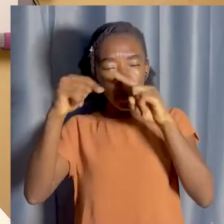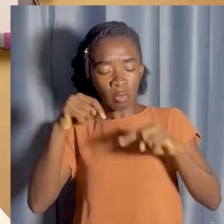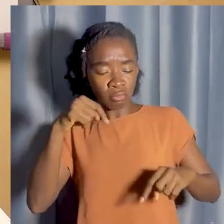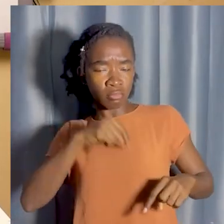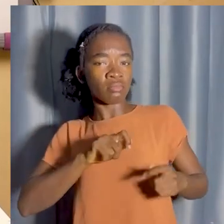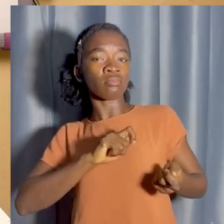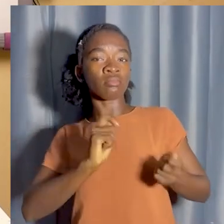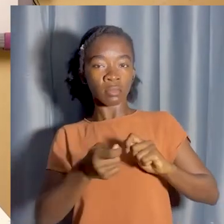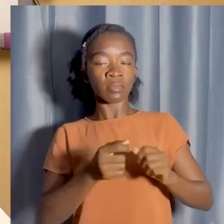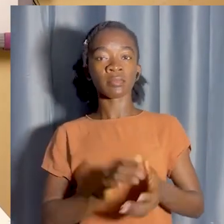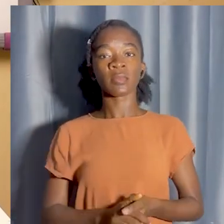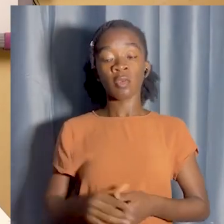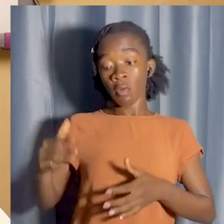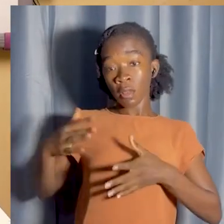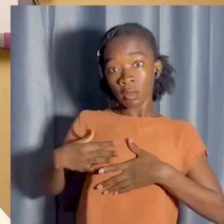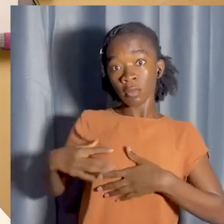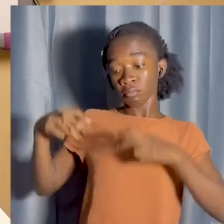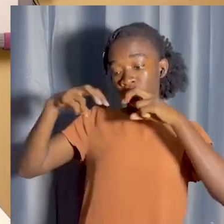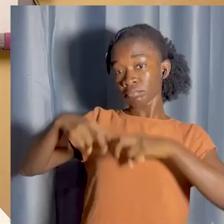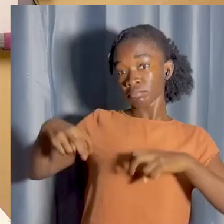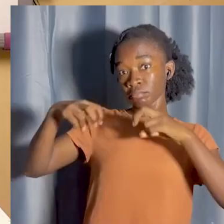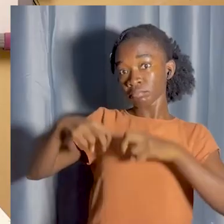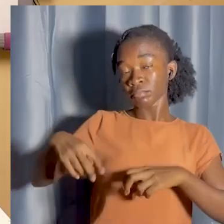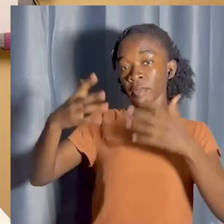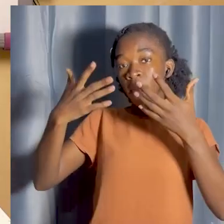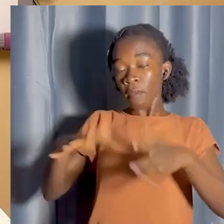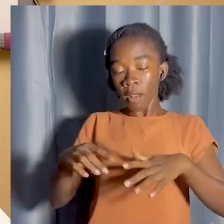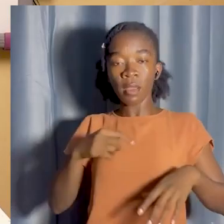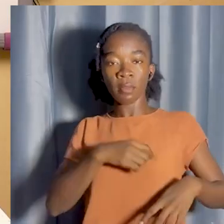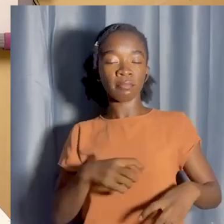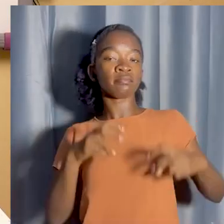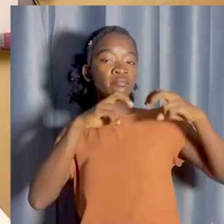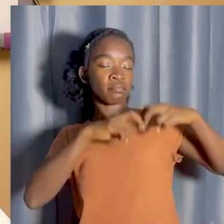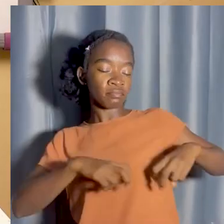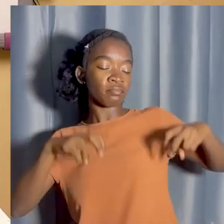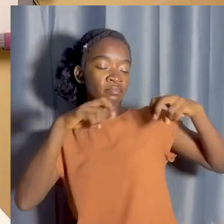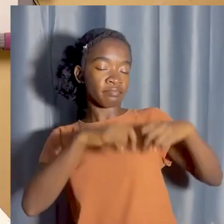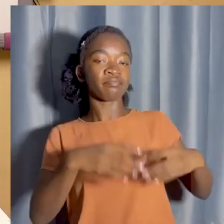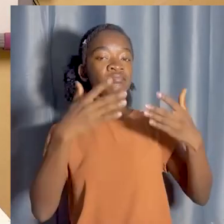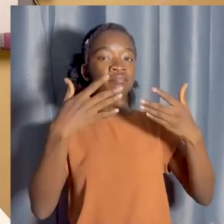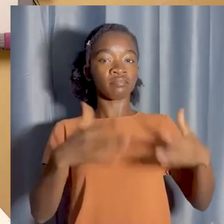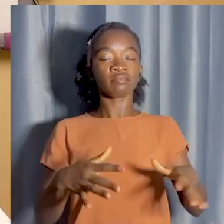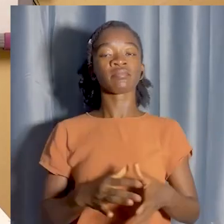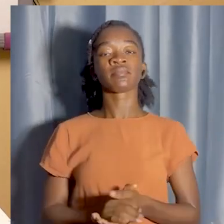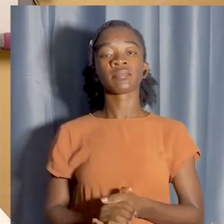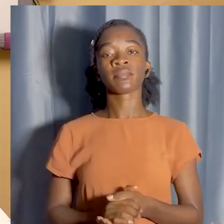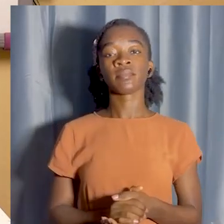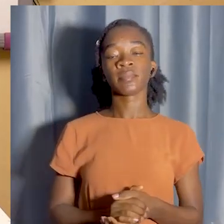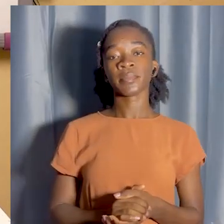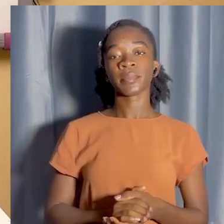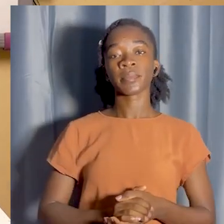this one, and then you also press on the nipple the same way, this way and that way, to see if there's any